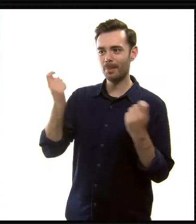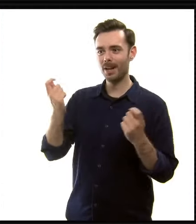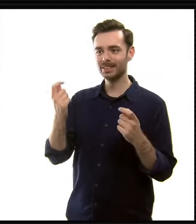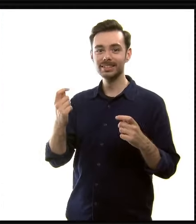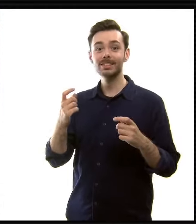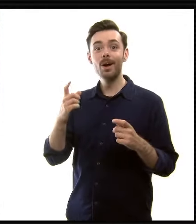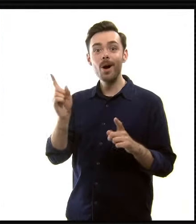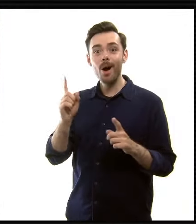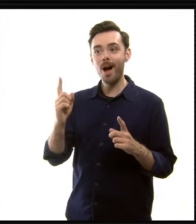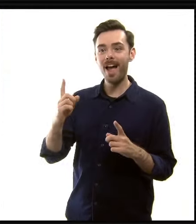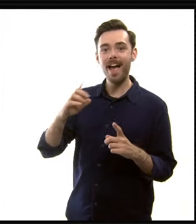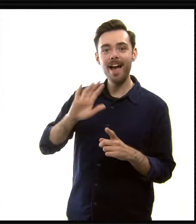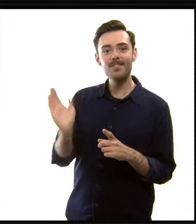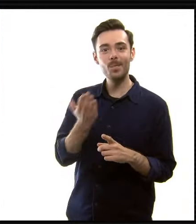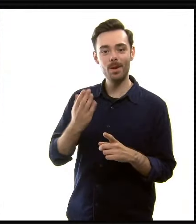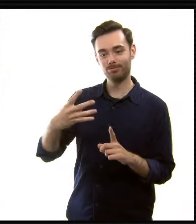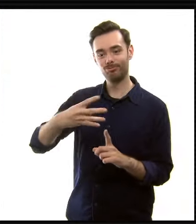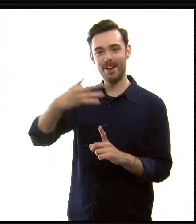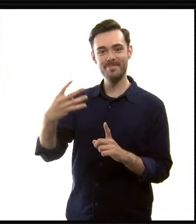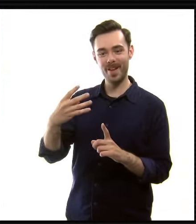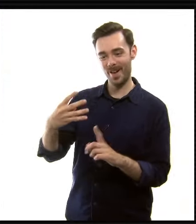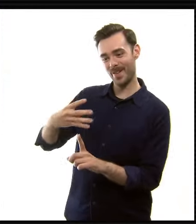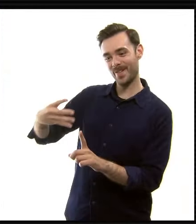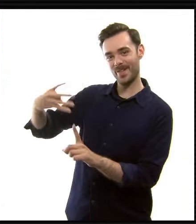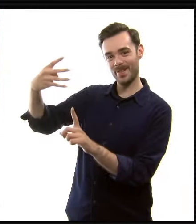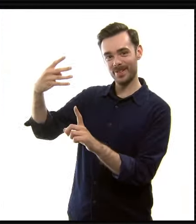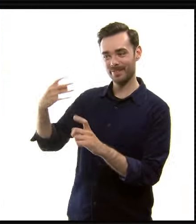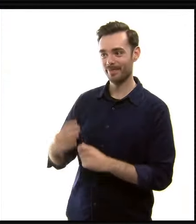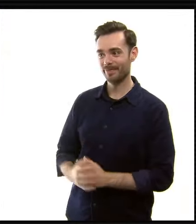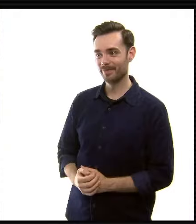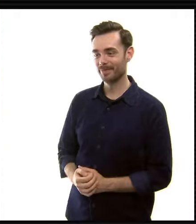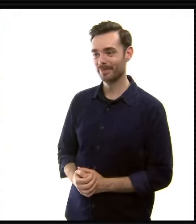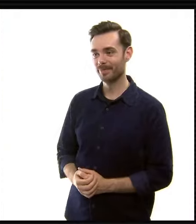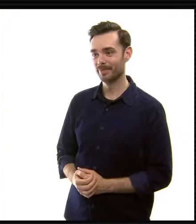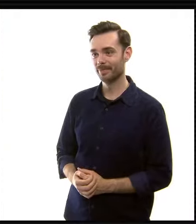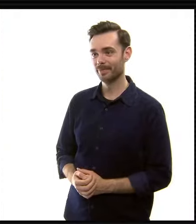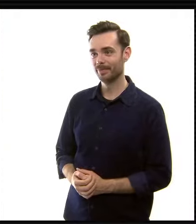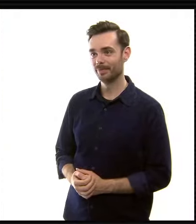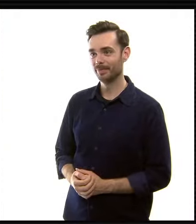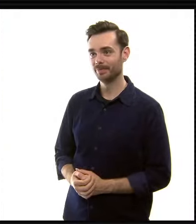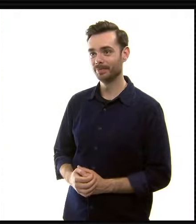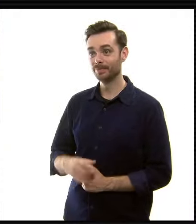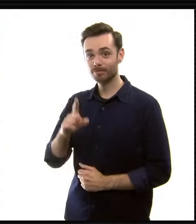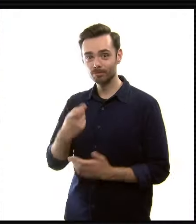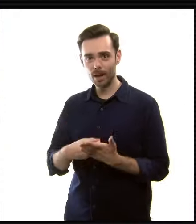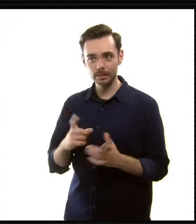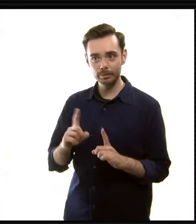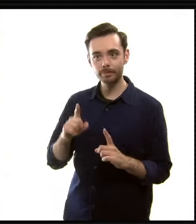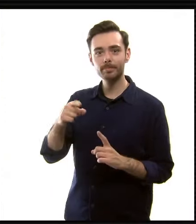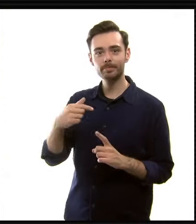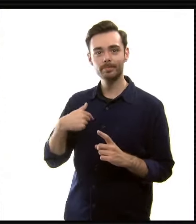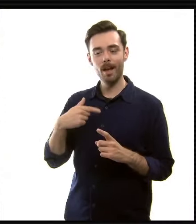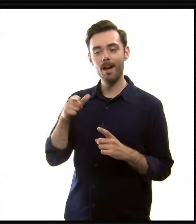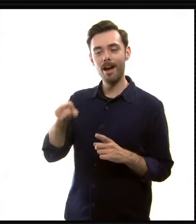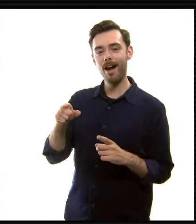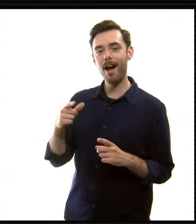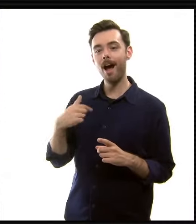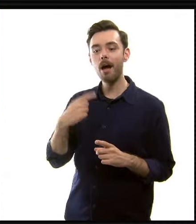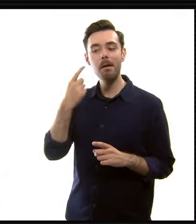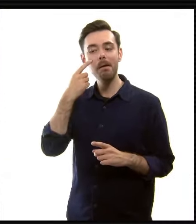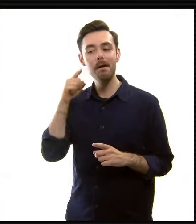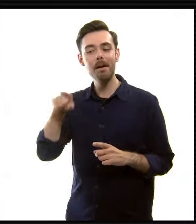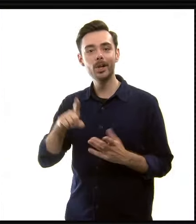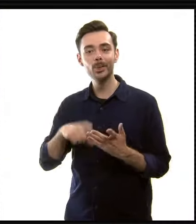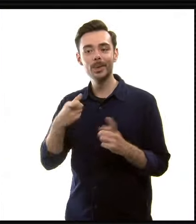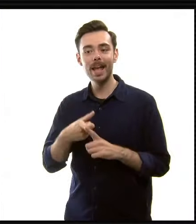working on something over here? Yeah, throwing in a lot of references to some of my friends from across the pond, but also taking the opportunity